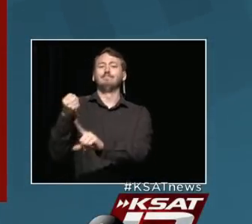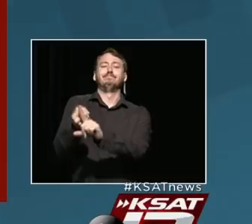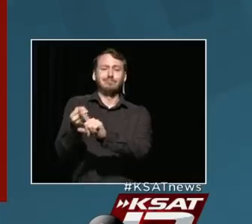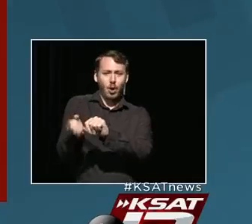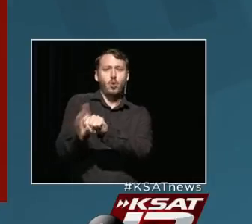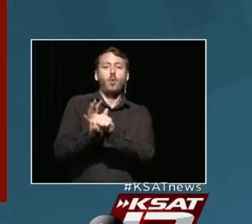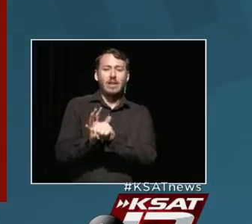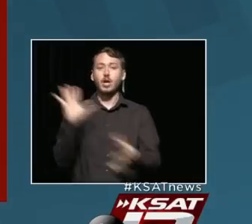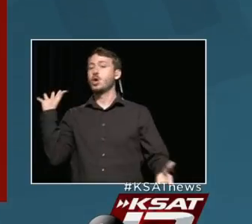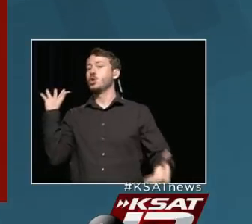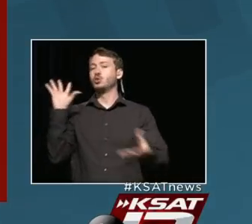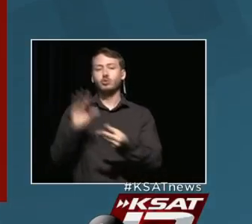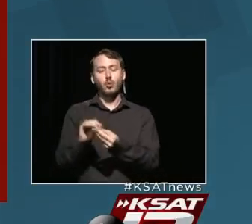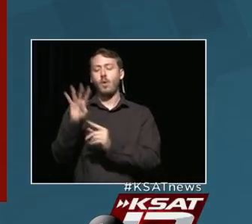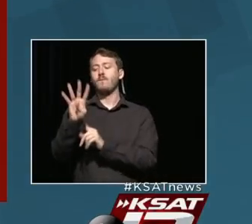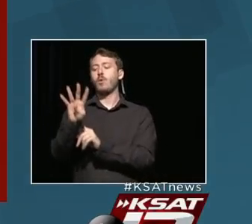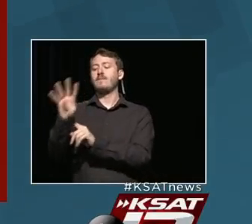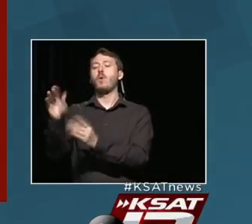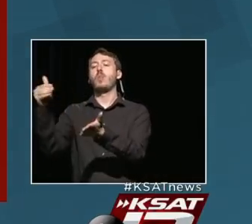to